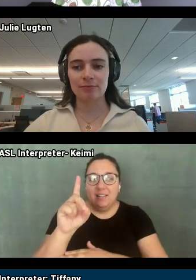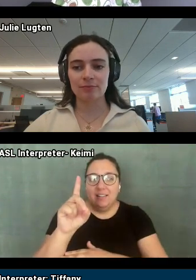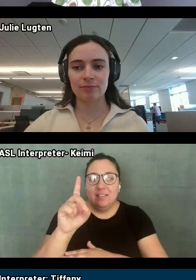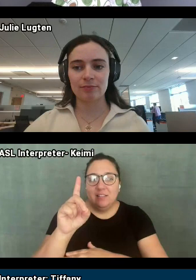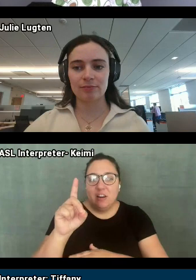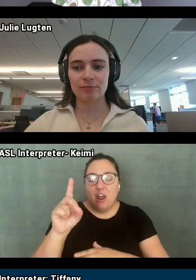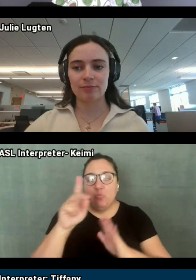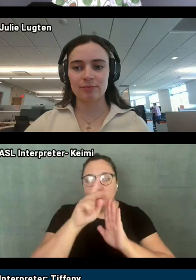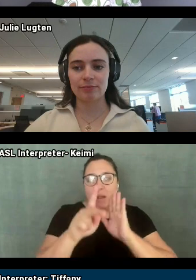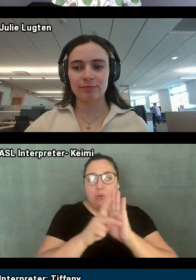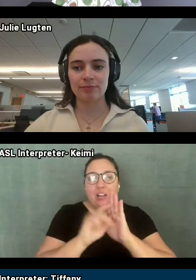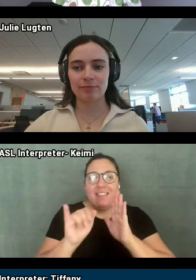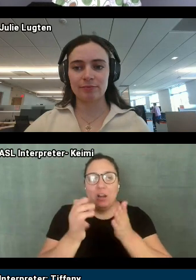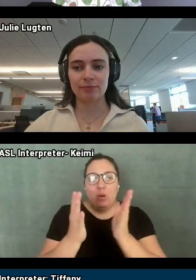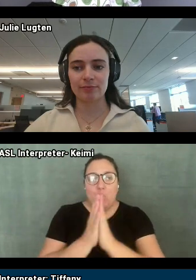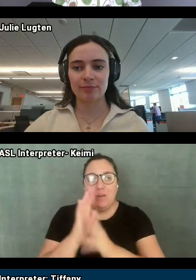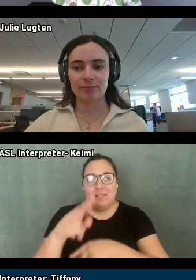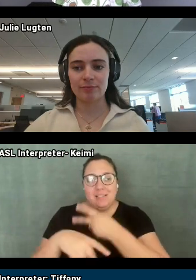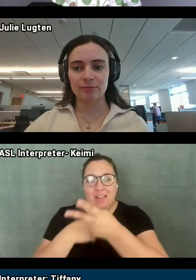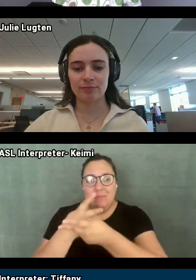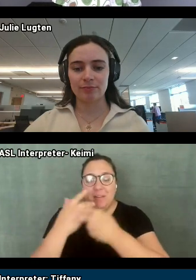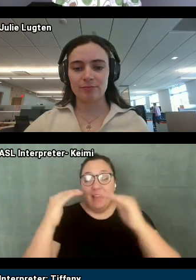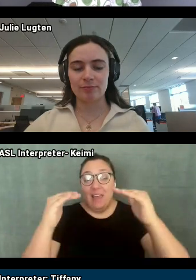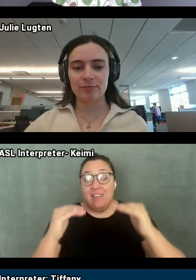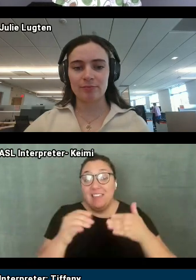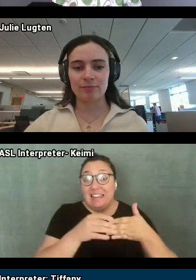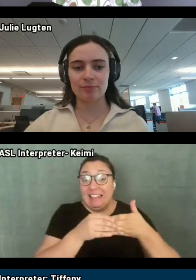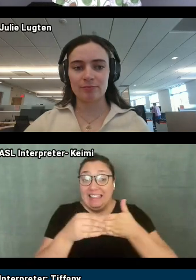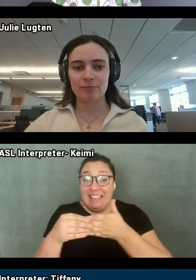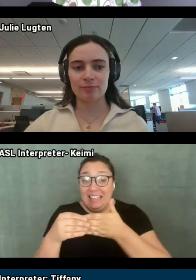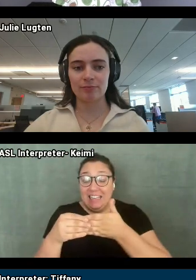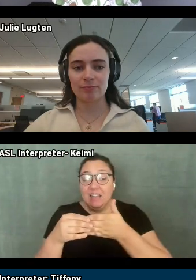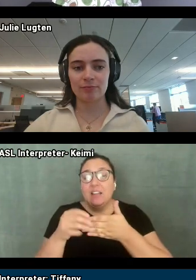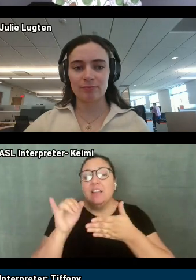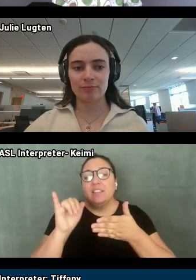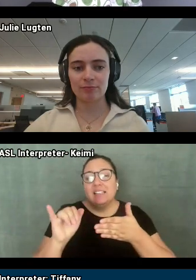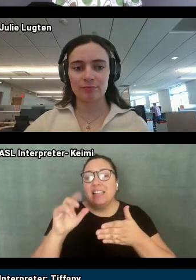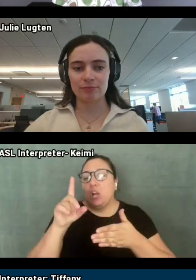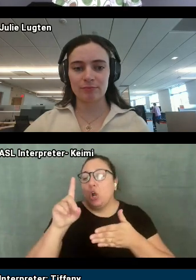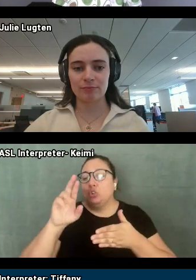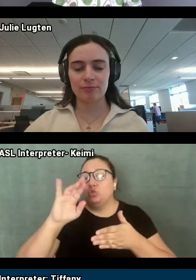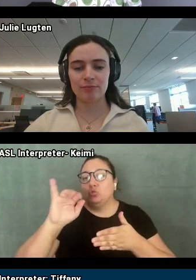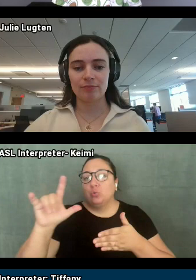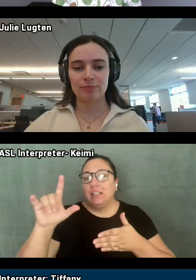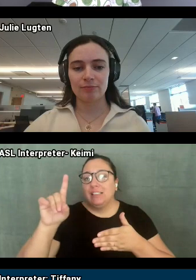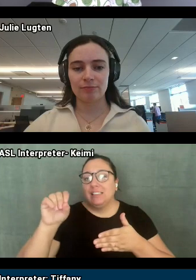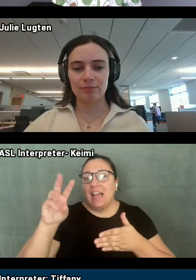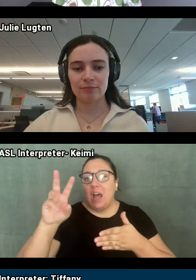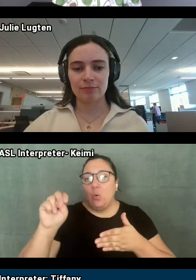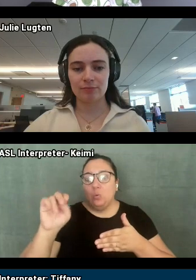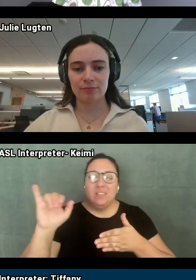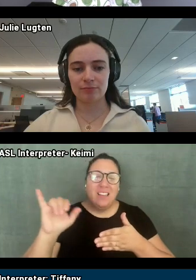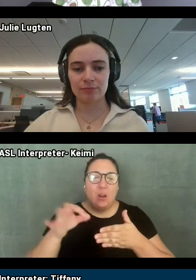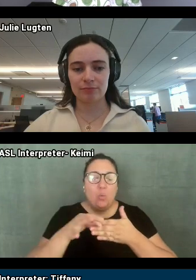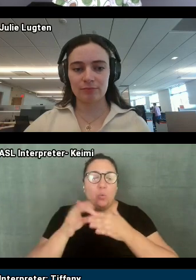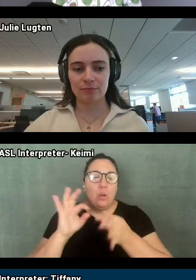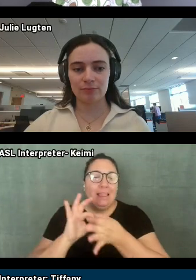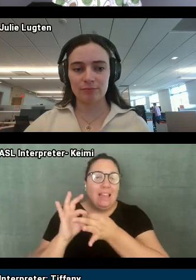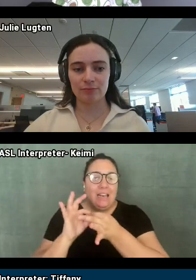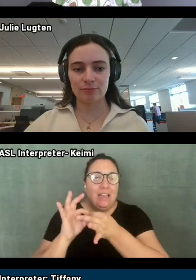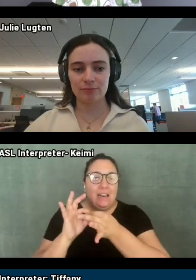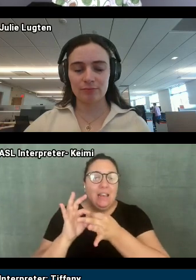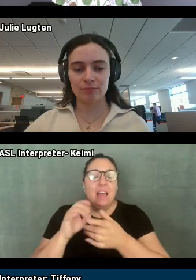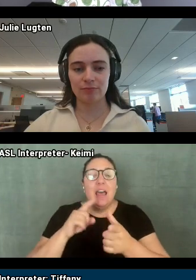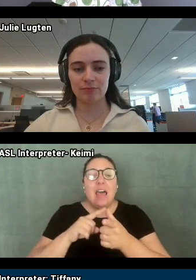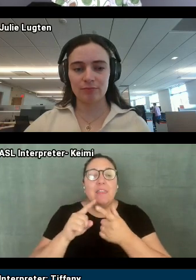source is kind of like a drill down property or related property. And this can also use conditional selections that we'll talk